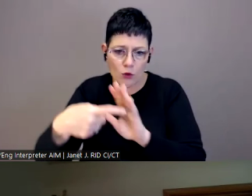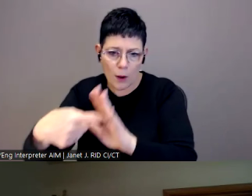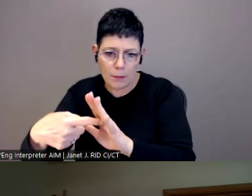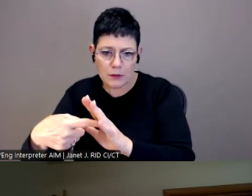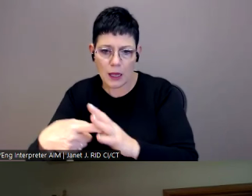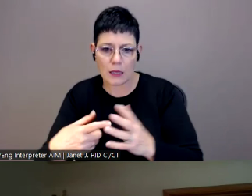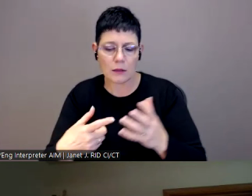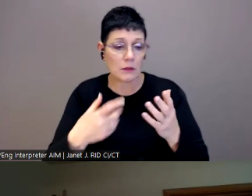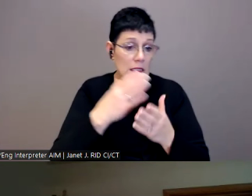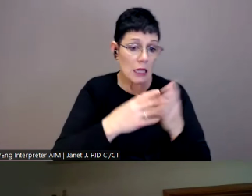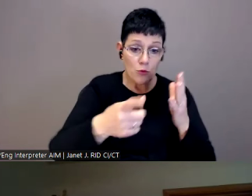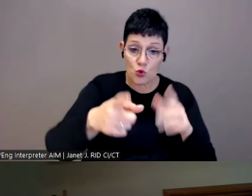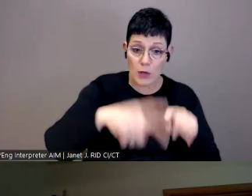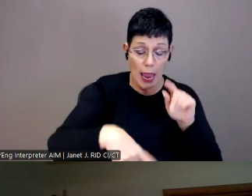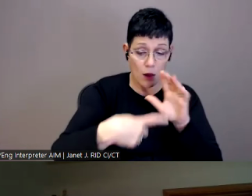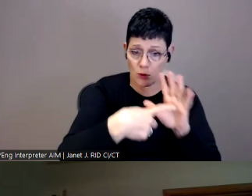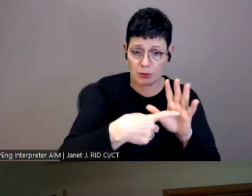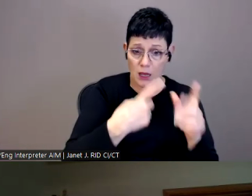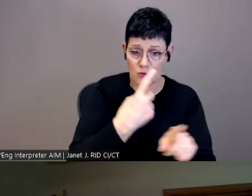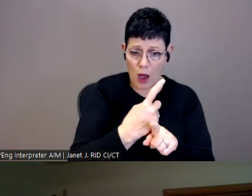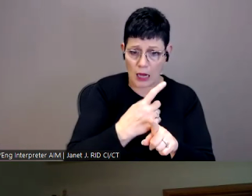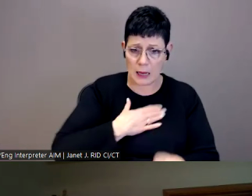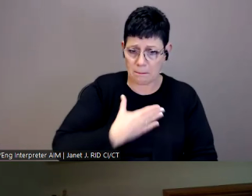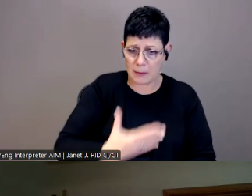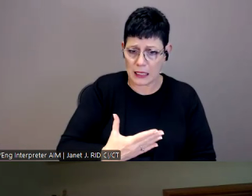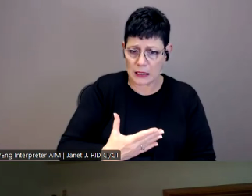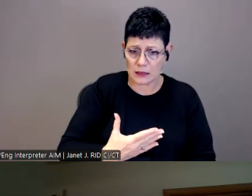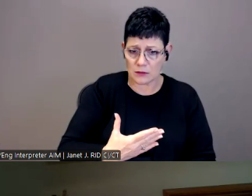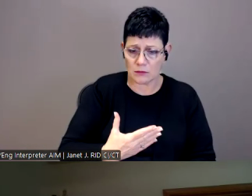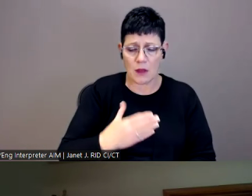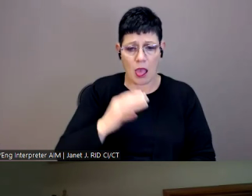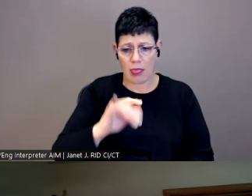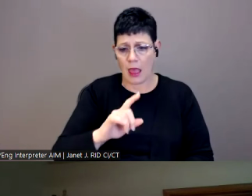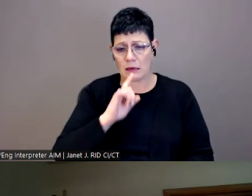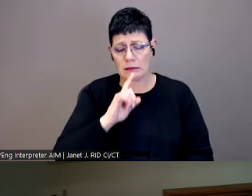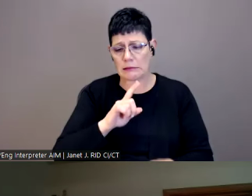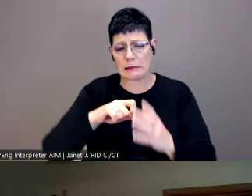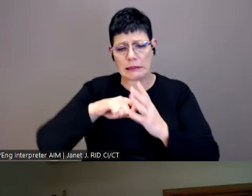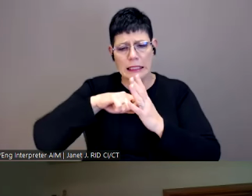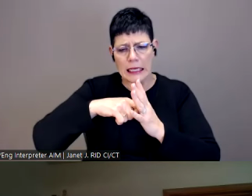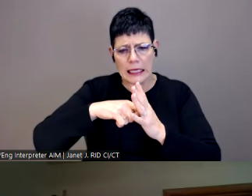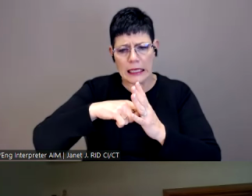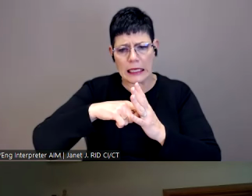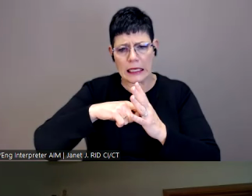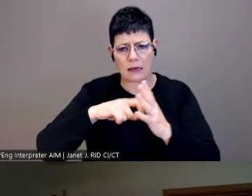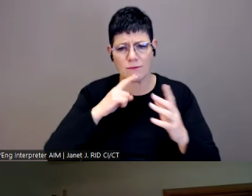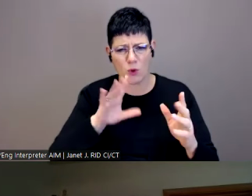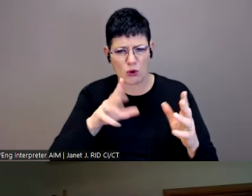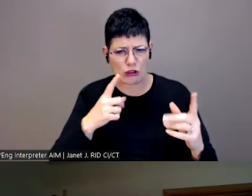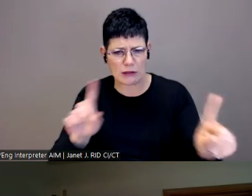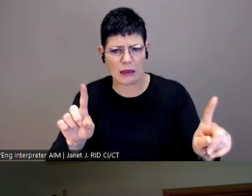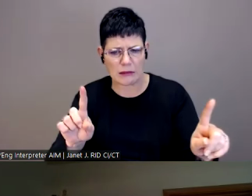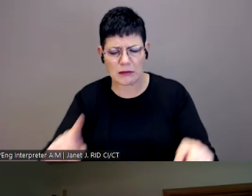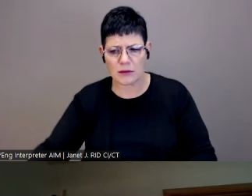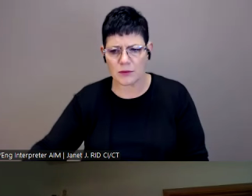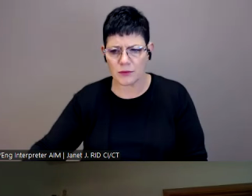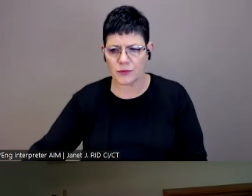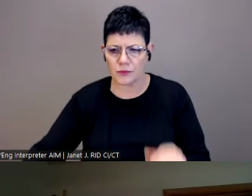and those maybe you have not. And I think that really is a major key to success.